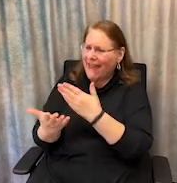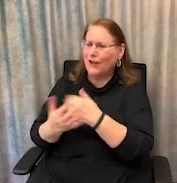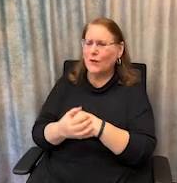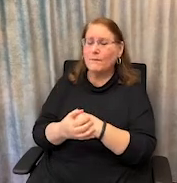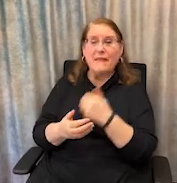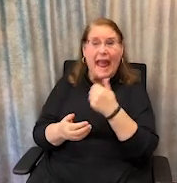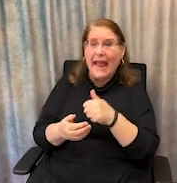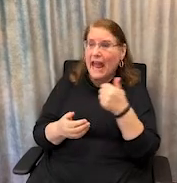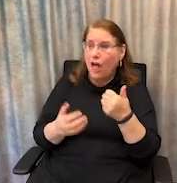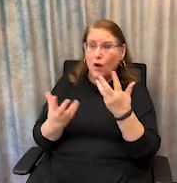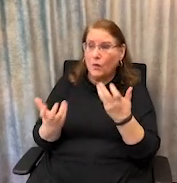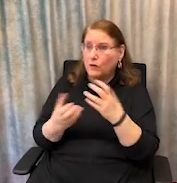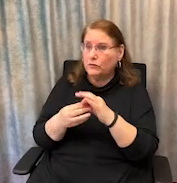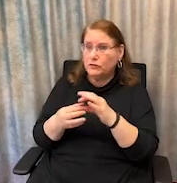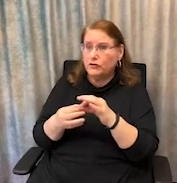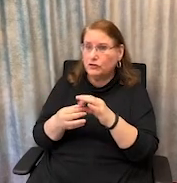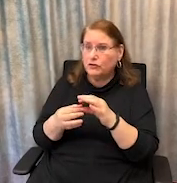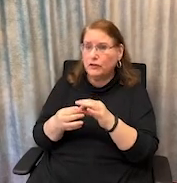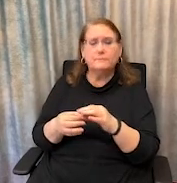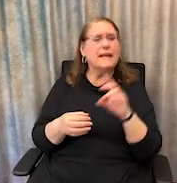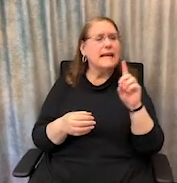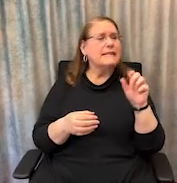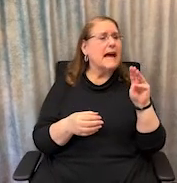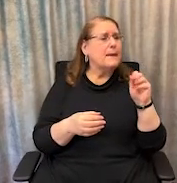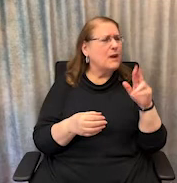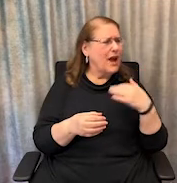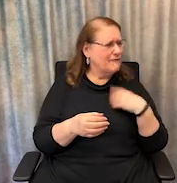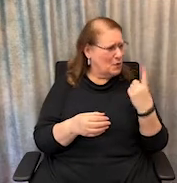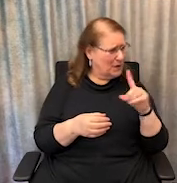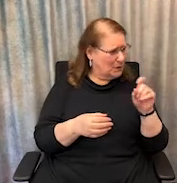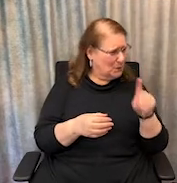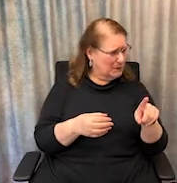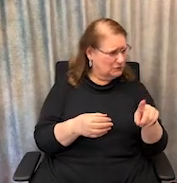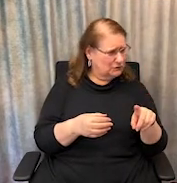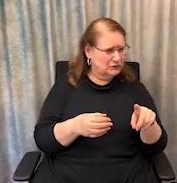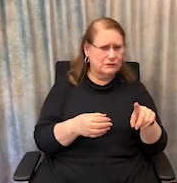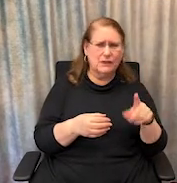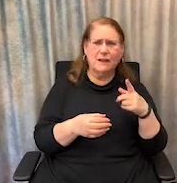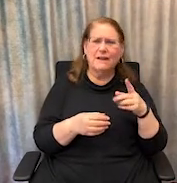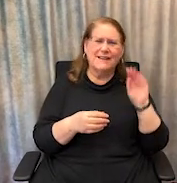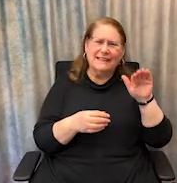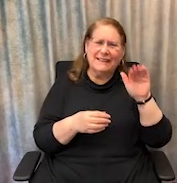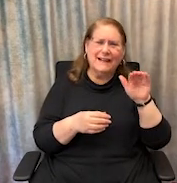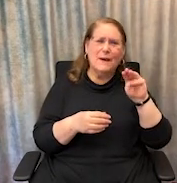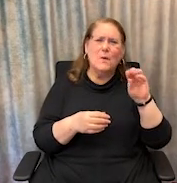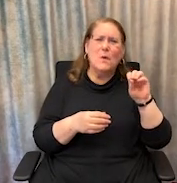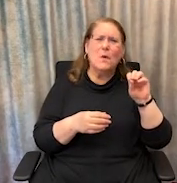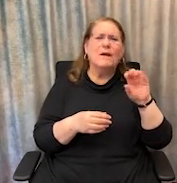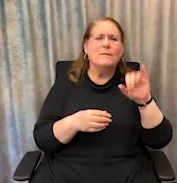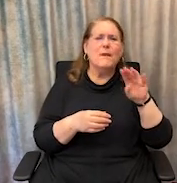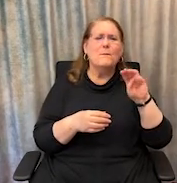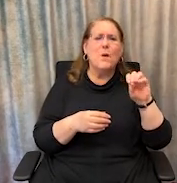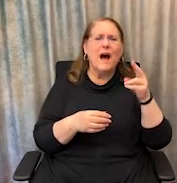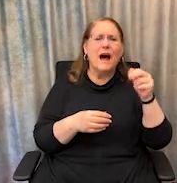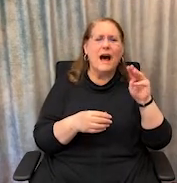Anyone else wants to share about? I have just one question, Margarita. Momo, mm-hmm. We can't see you very good because